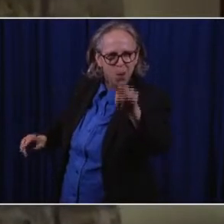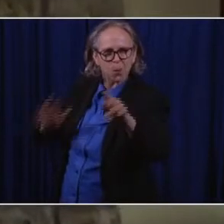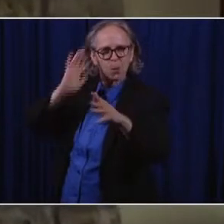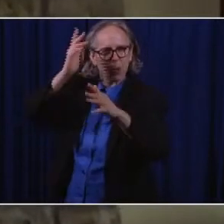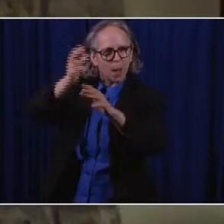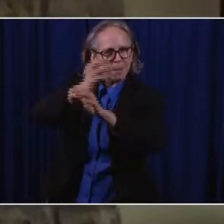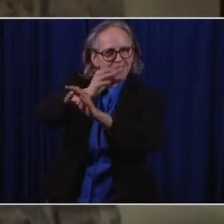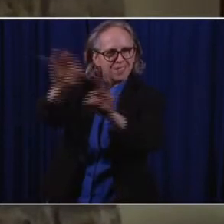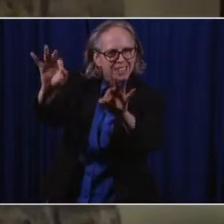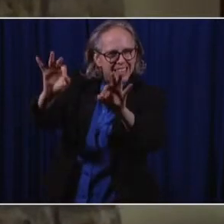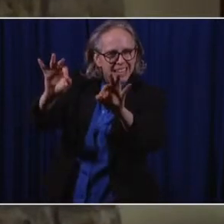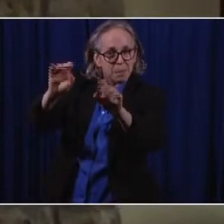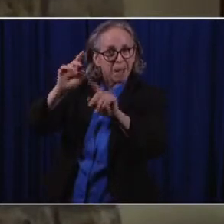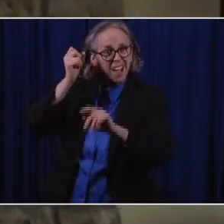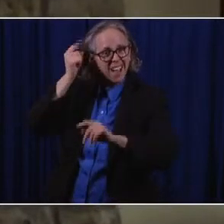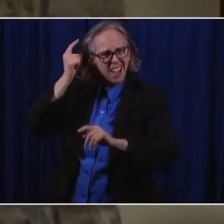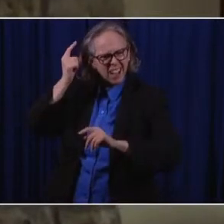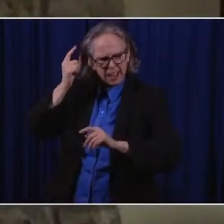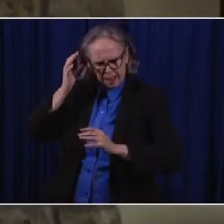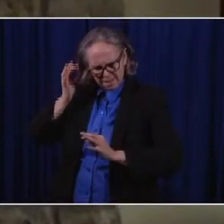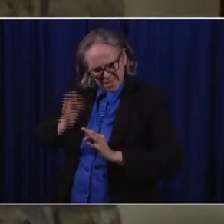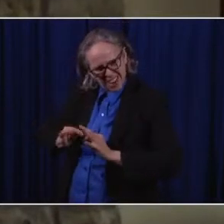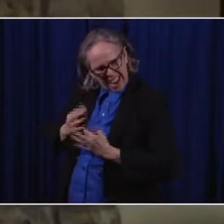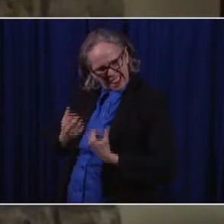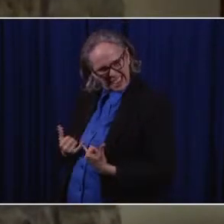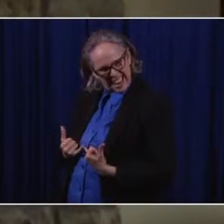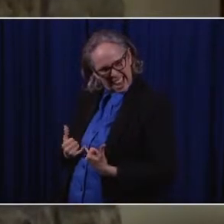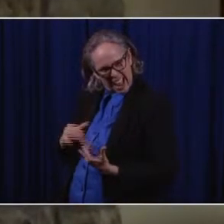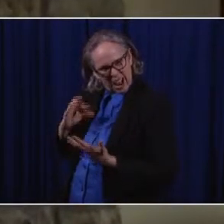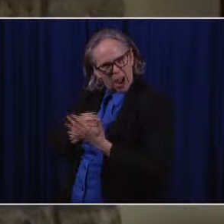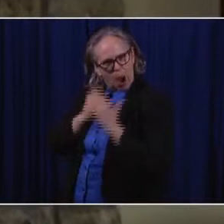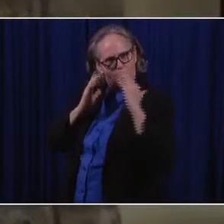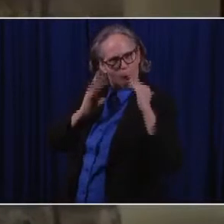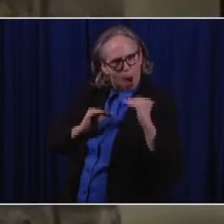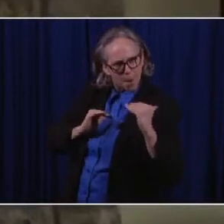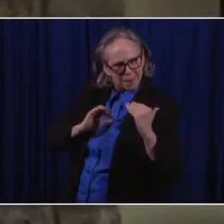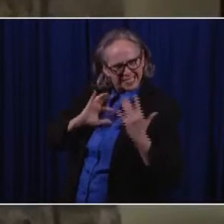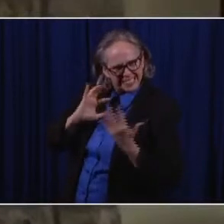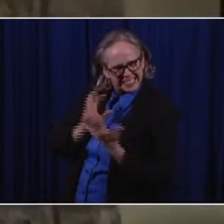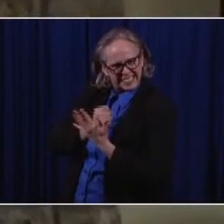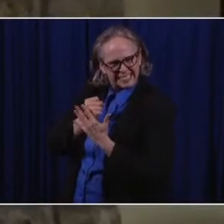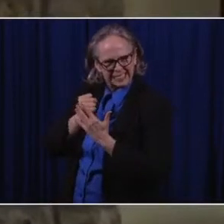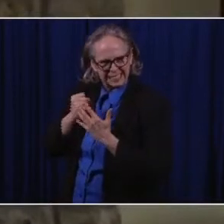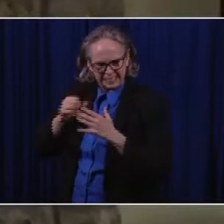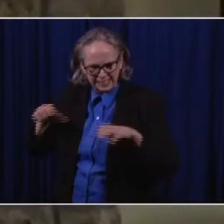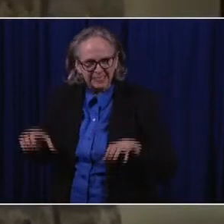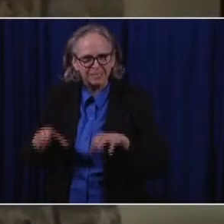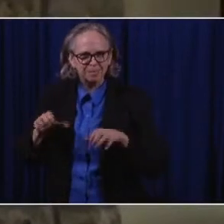faith. We have to have hope. We have to take the right actions, but we will be free of this.